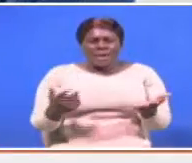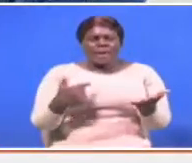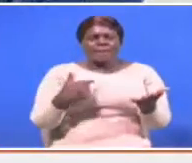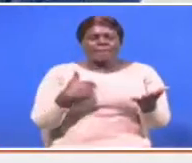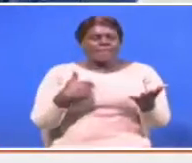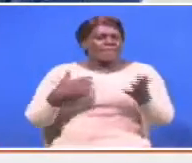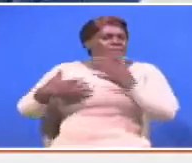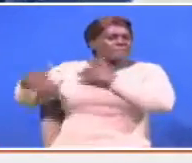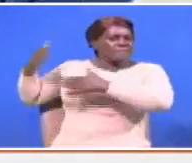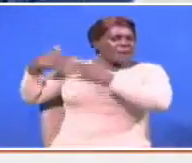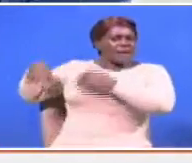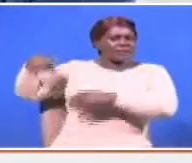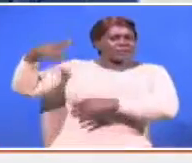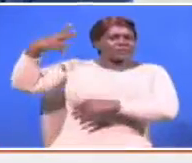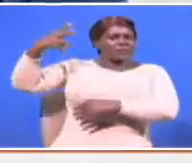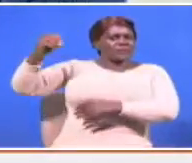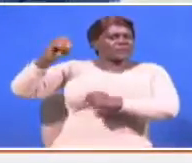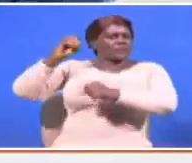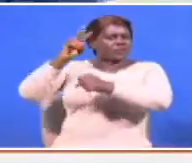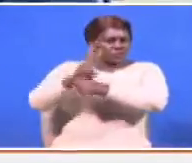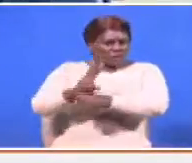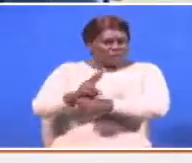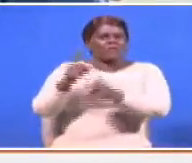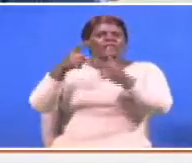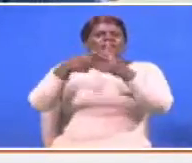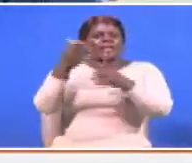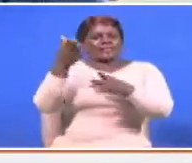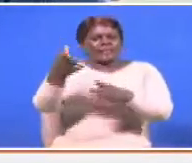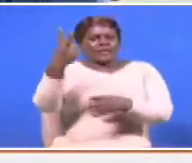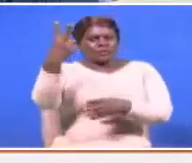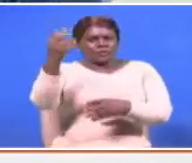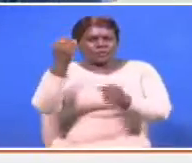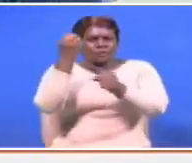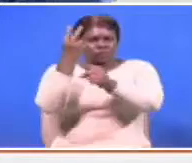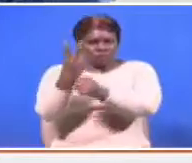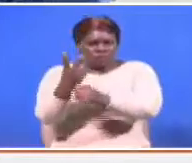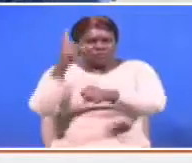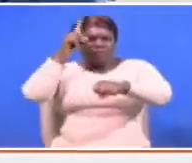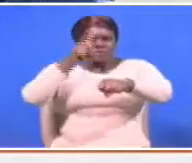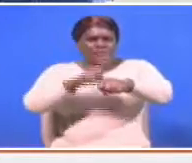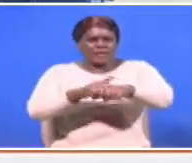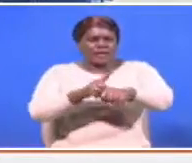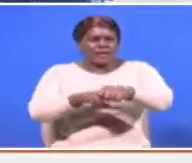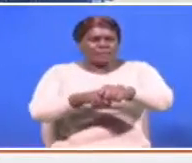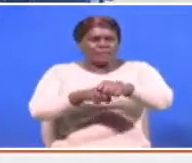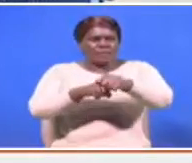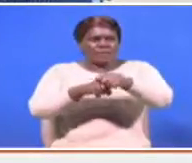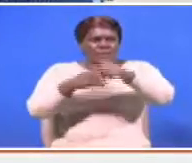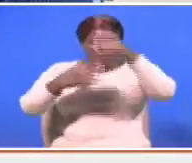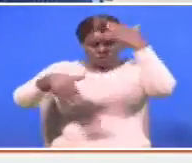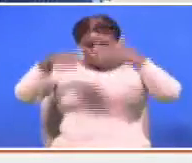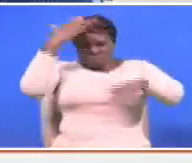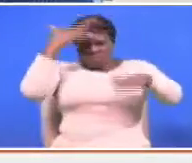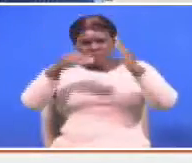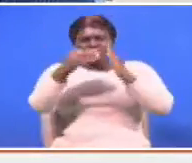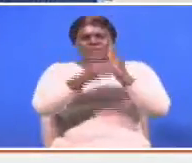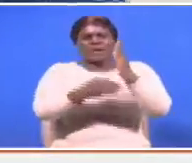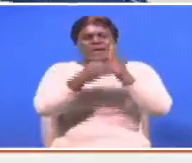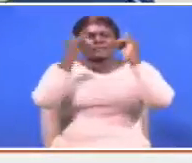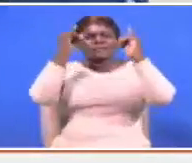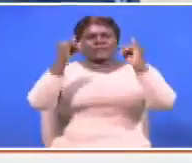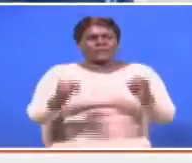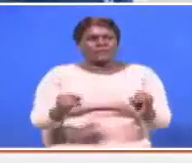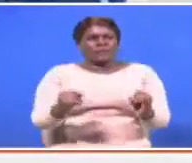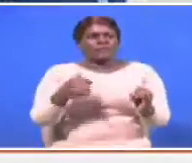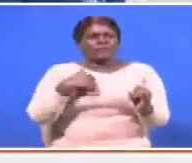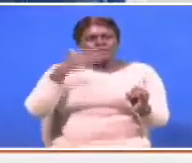go back to 2012. That is where the problem started. Correct. When a new University Act came into play. I